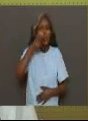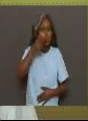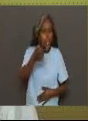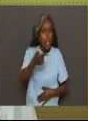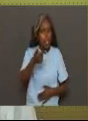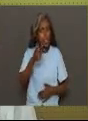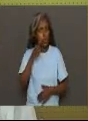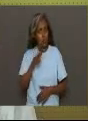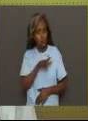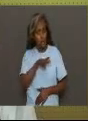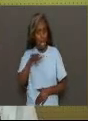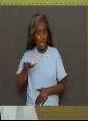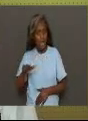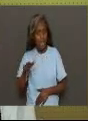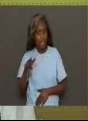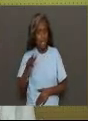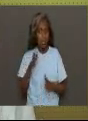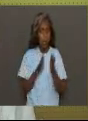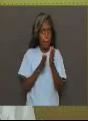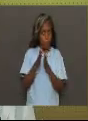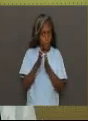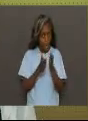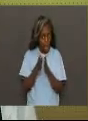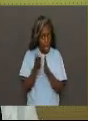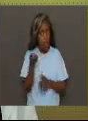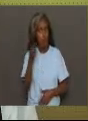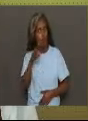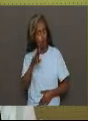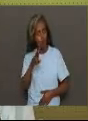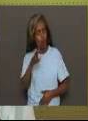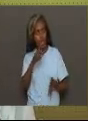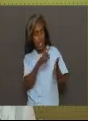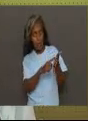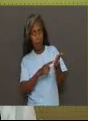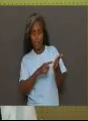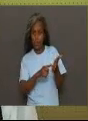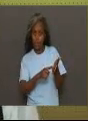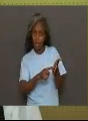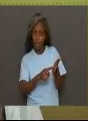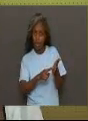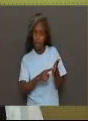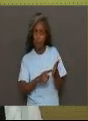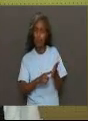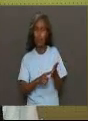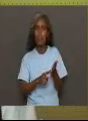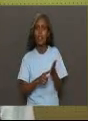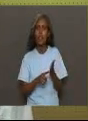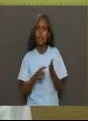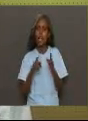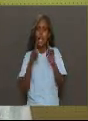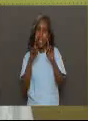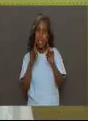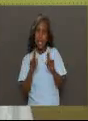whether two lines are parallel or perpendicular by